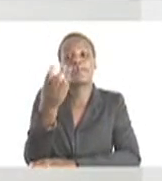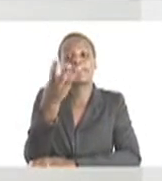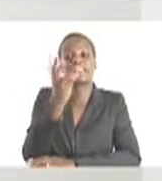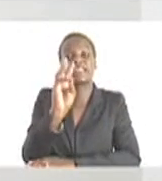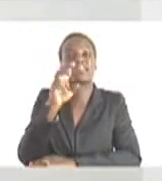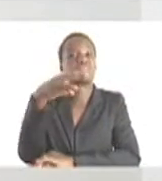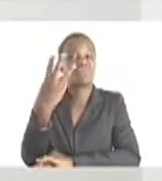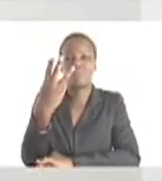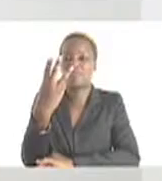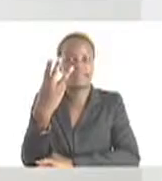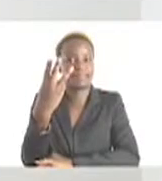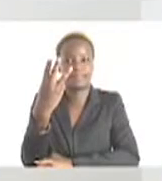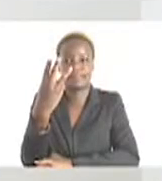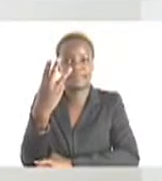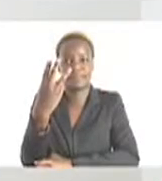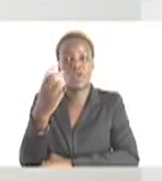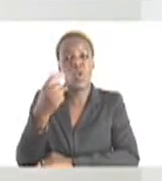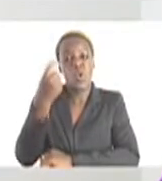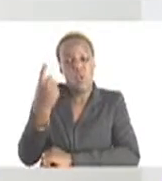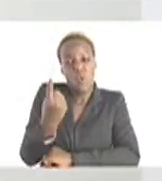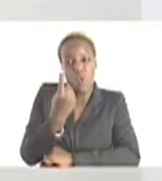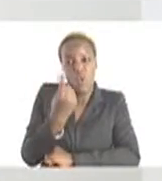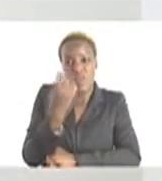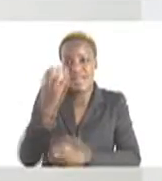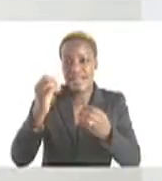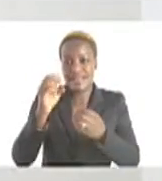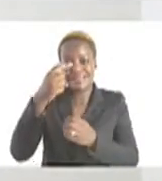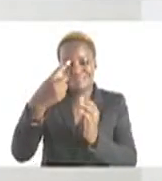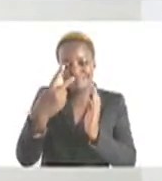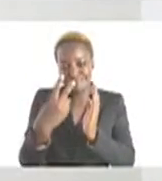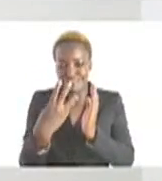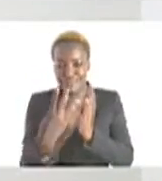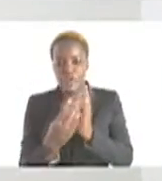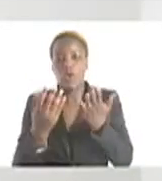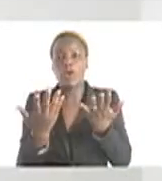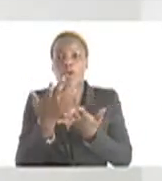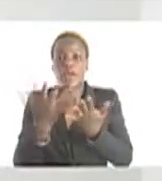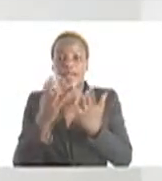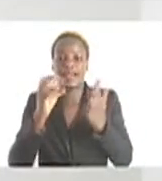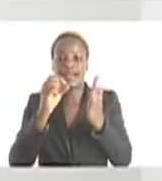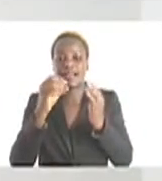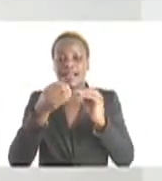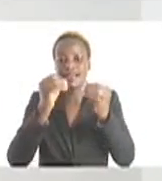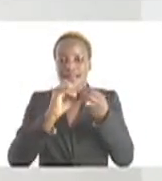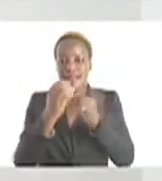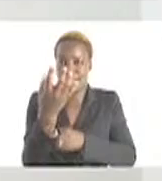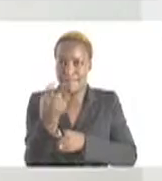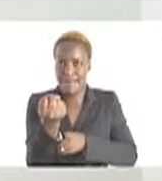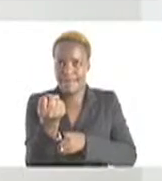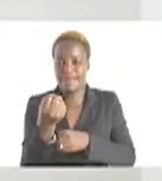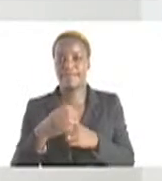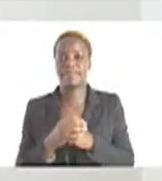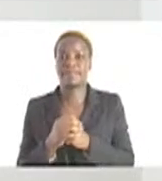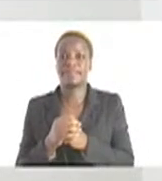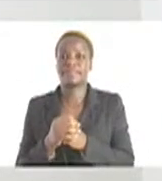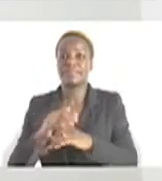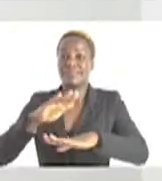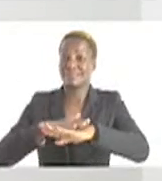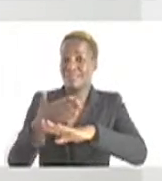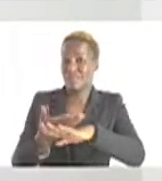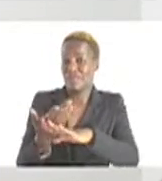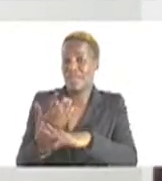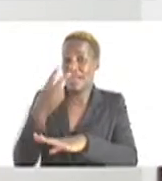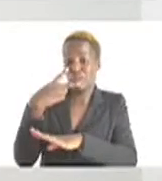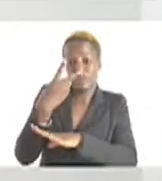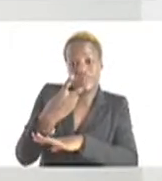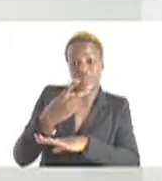6 Wednesdays. We only count the boxes with the days in them. All right. For example, if we have to